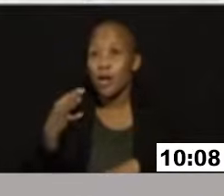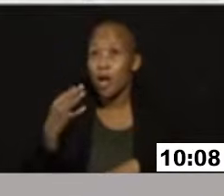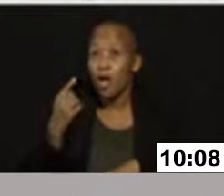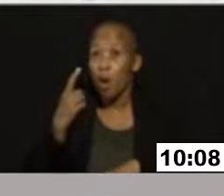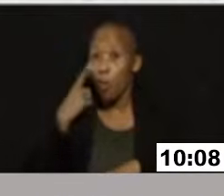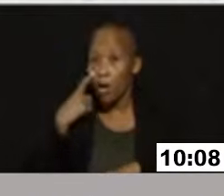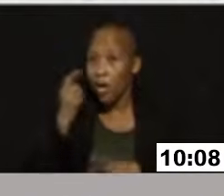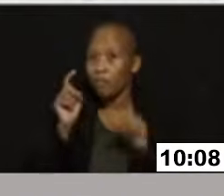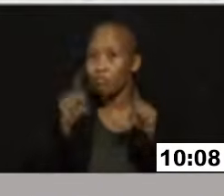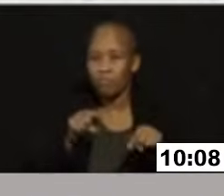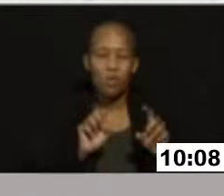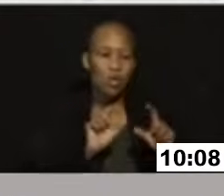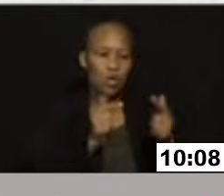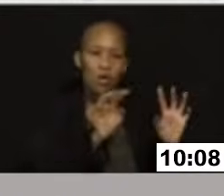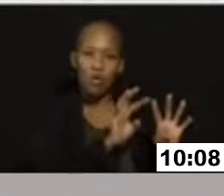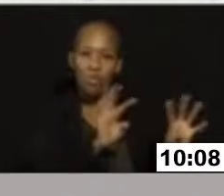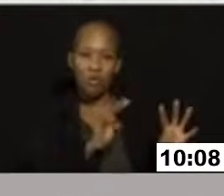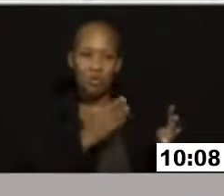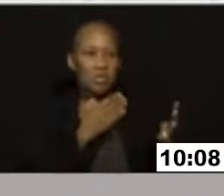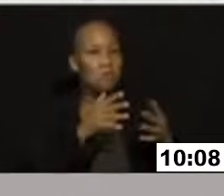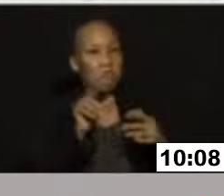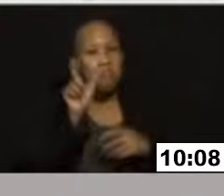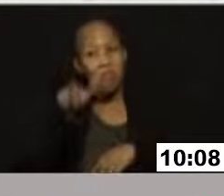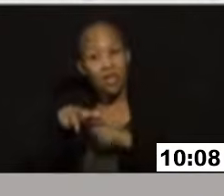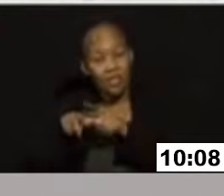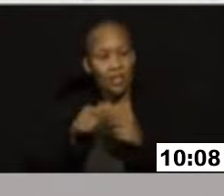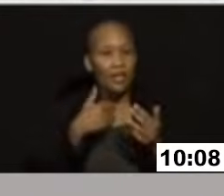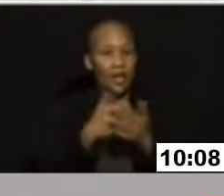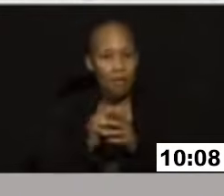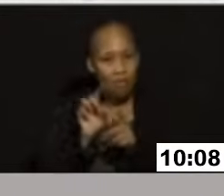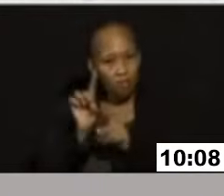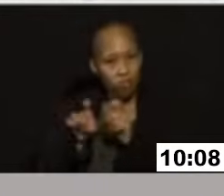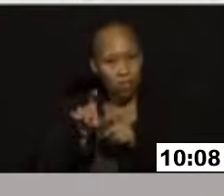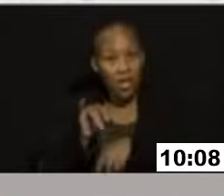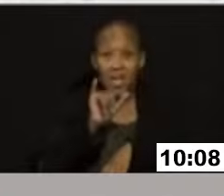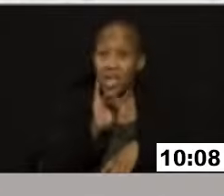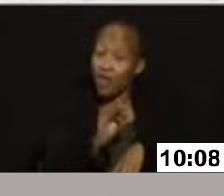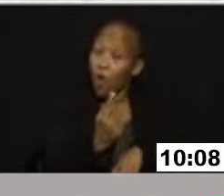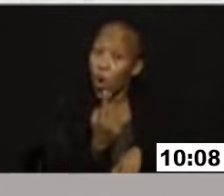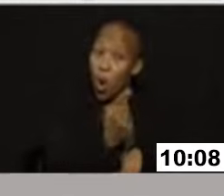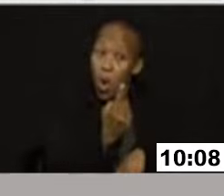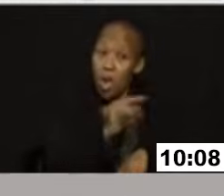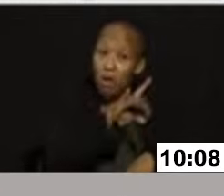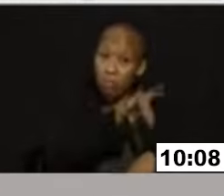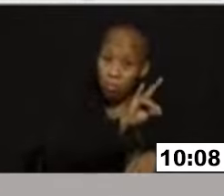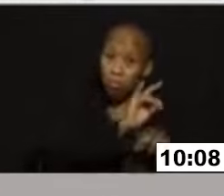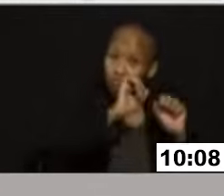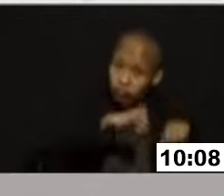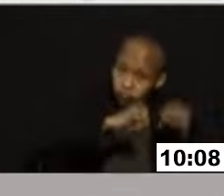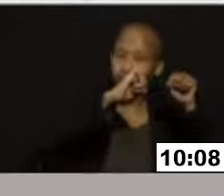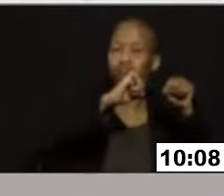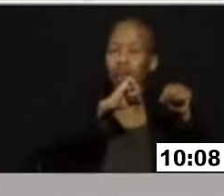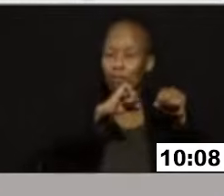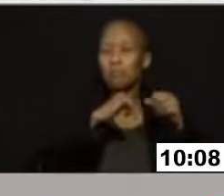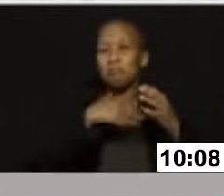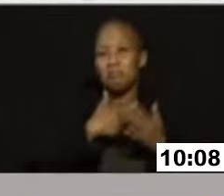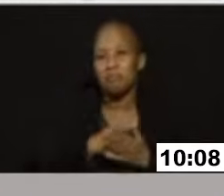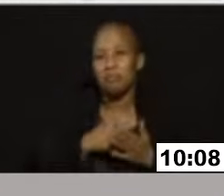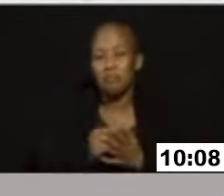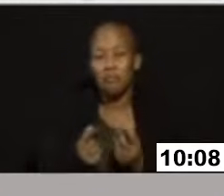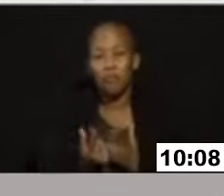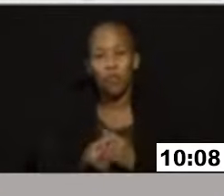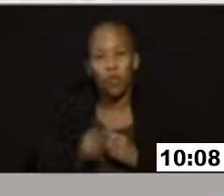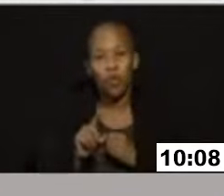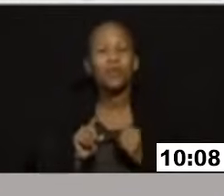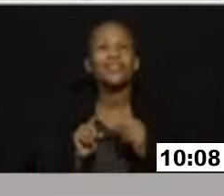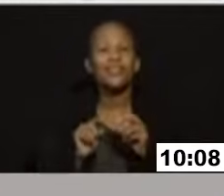Commission may be cross-examined by a person only if the chairperson permits such cross-examination, should he or she deem it necessary